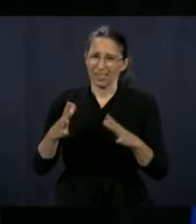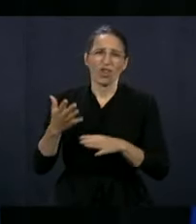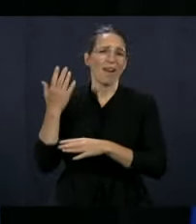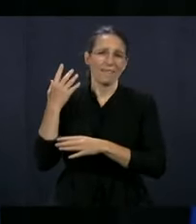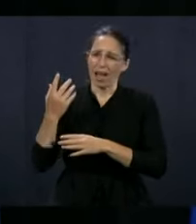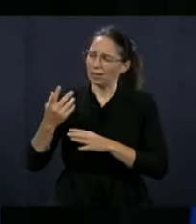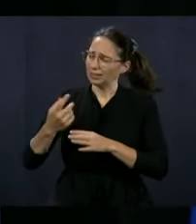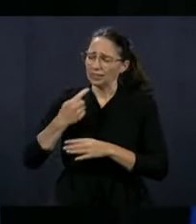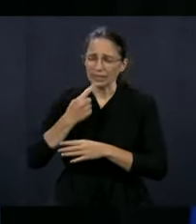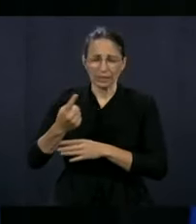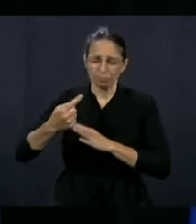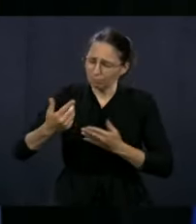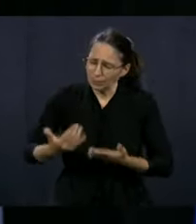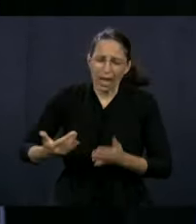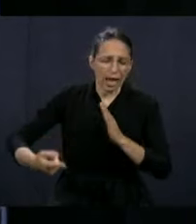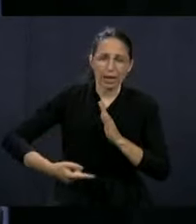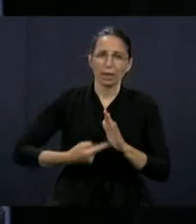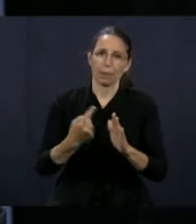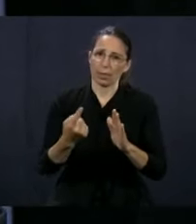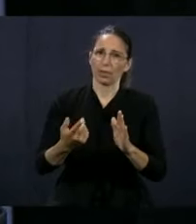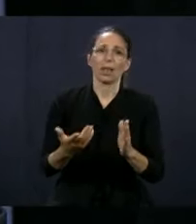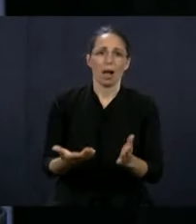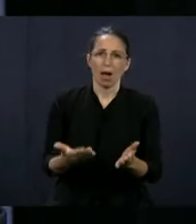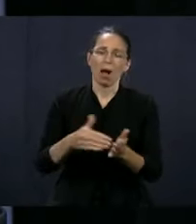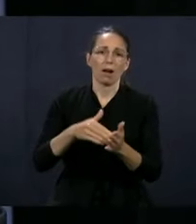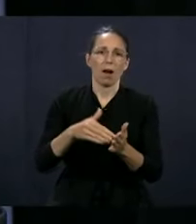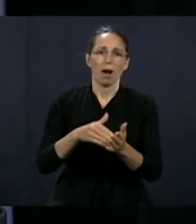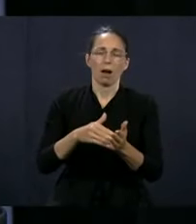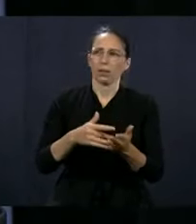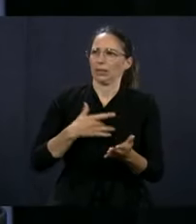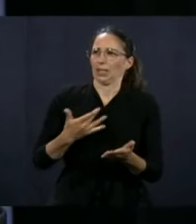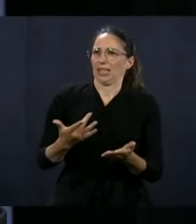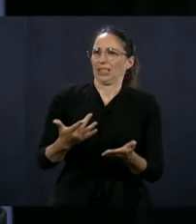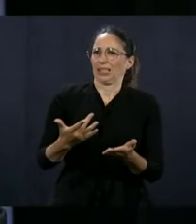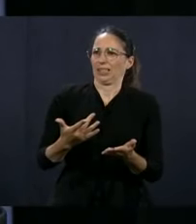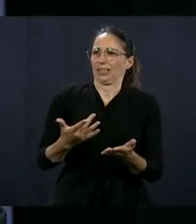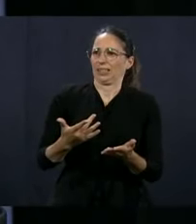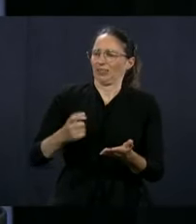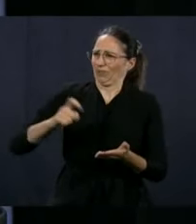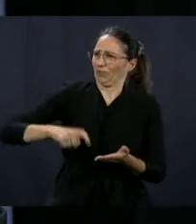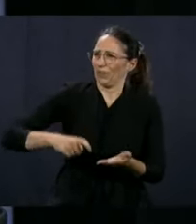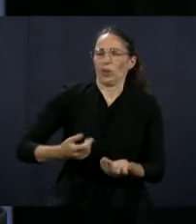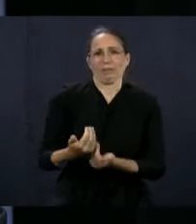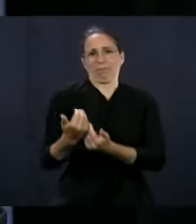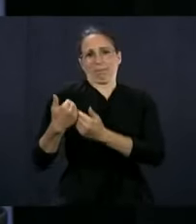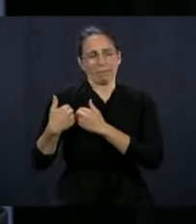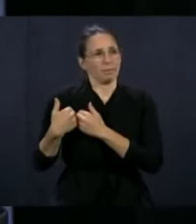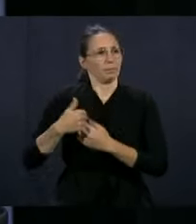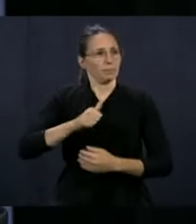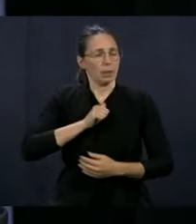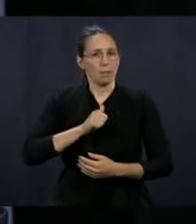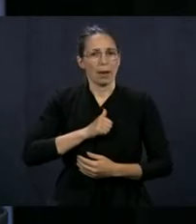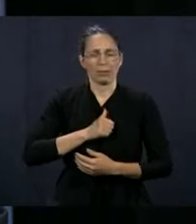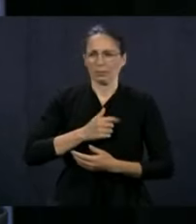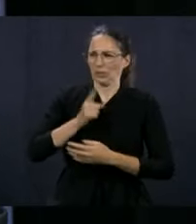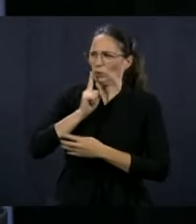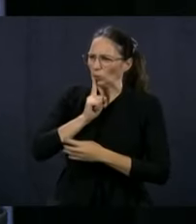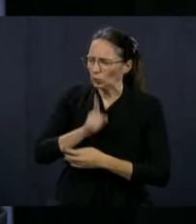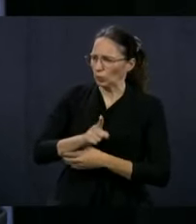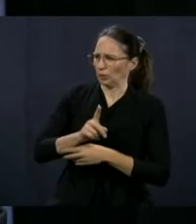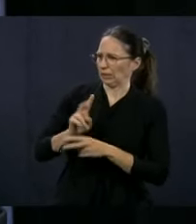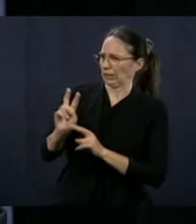And I've said it before, and I repeat it. I feel the duty to make